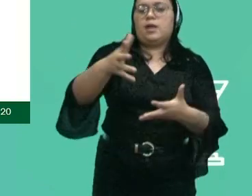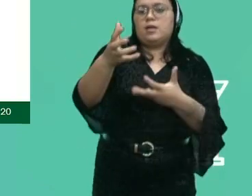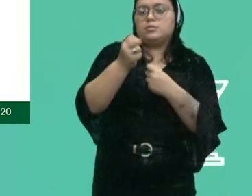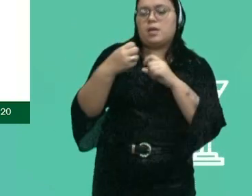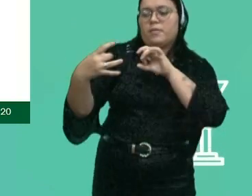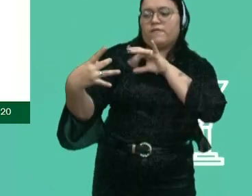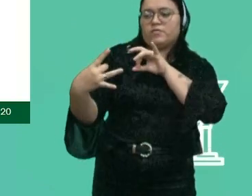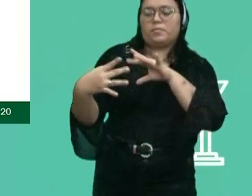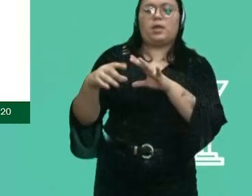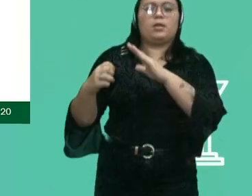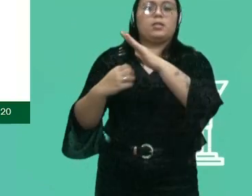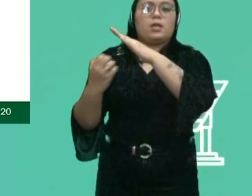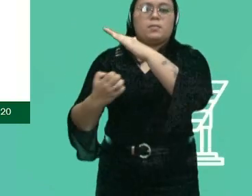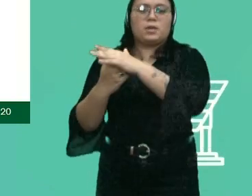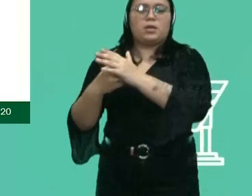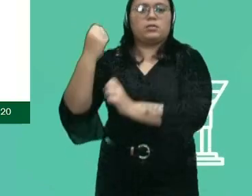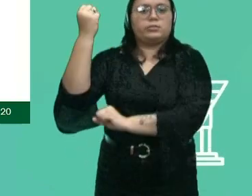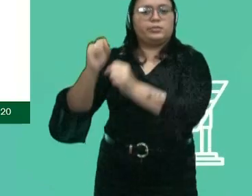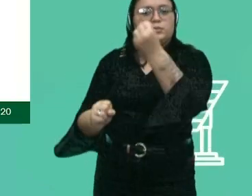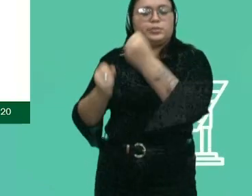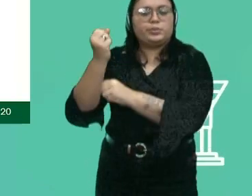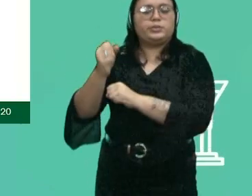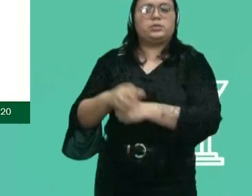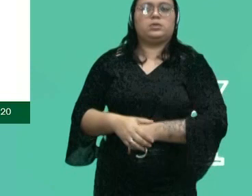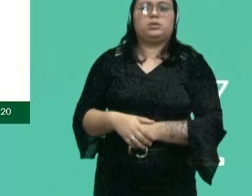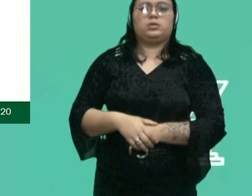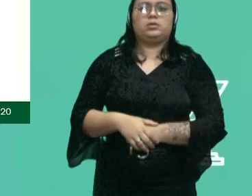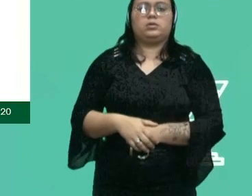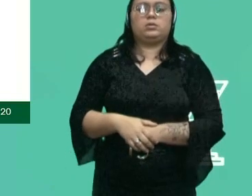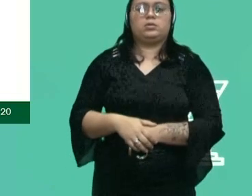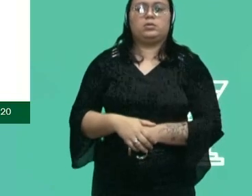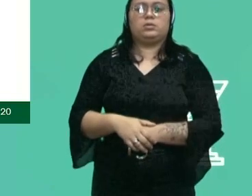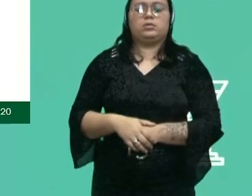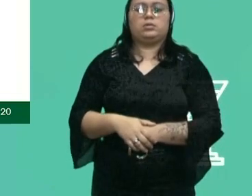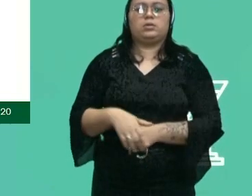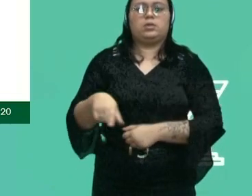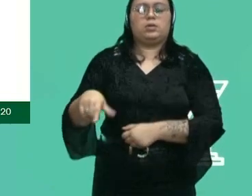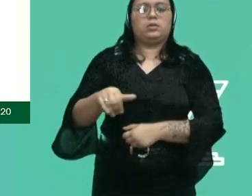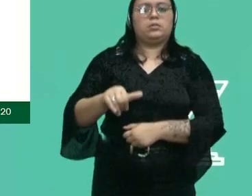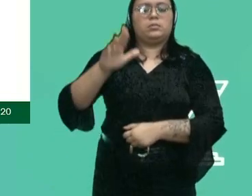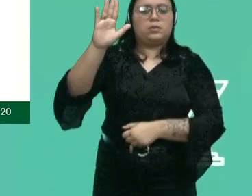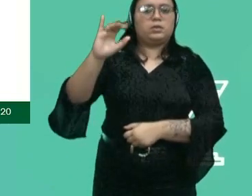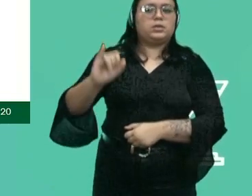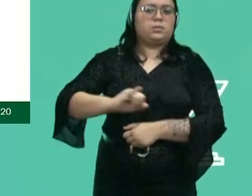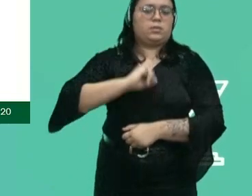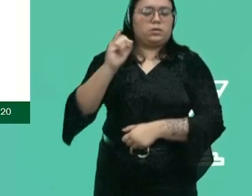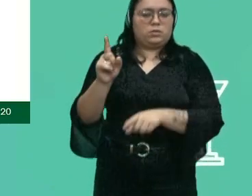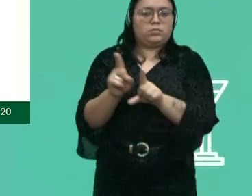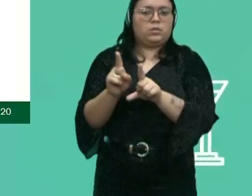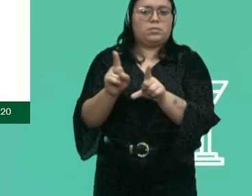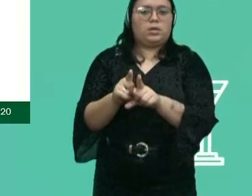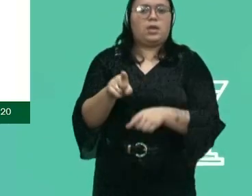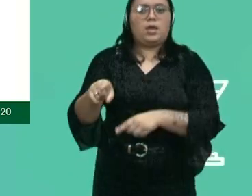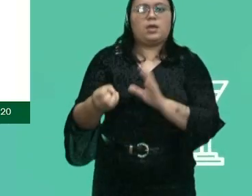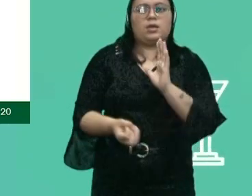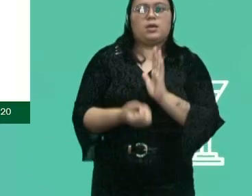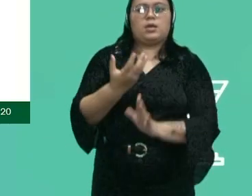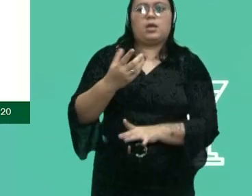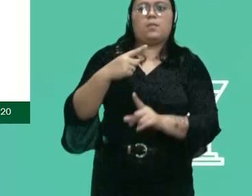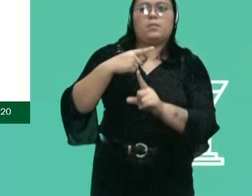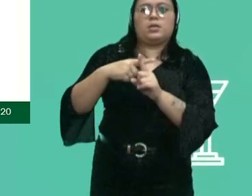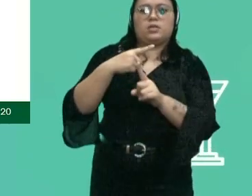co-locate production and end use. And third, most importantly, how do we enable benefits, concrete benefits, resilient,